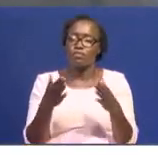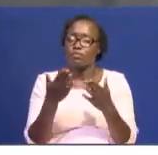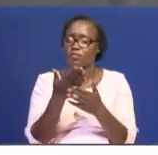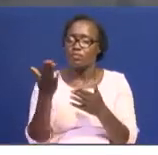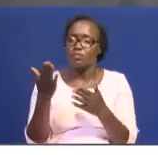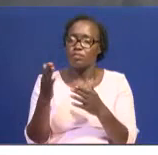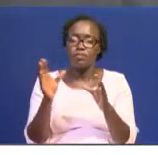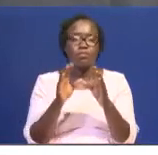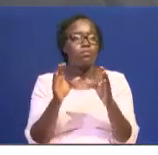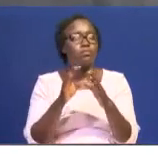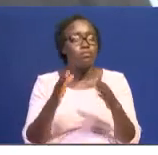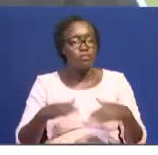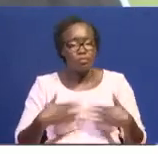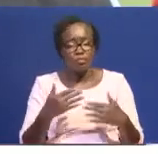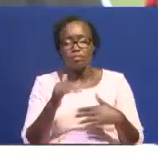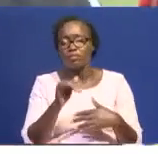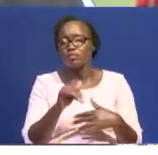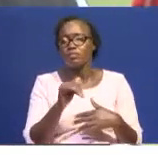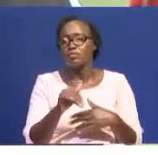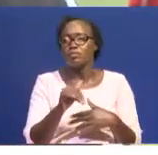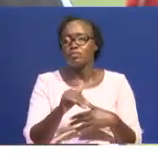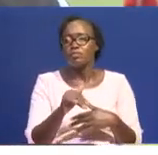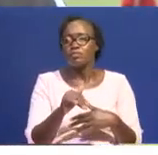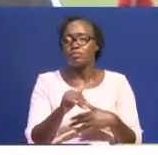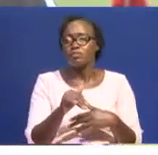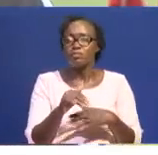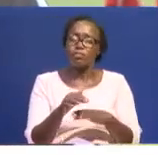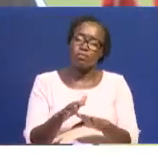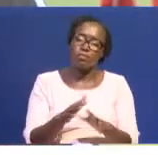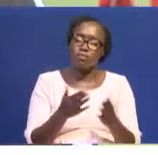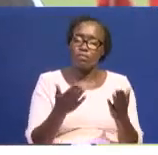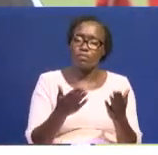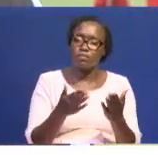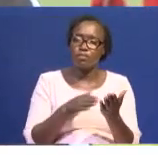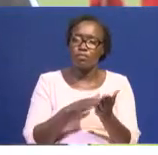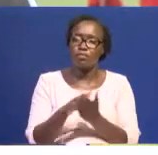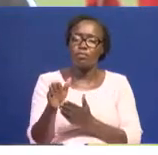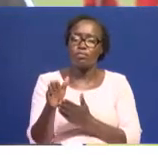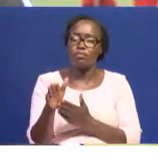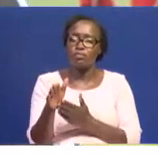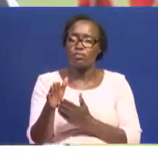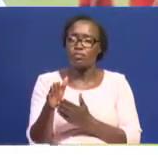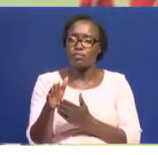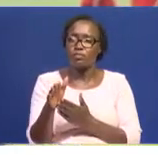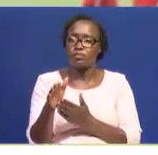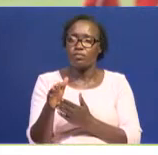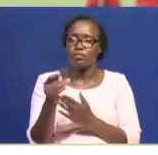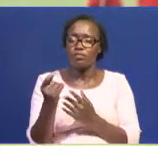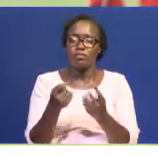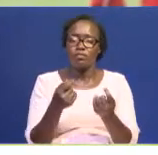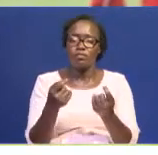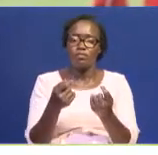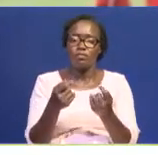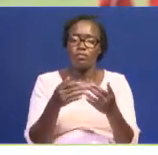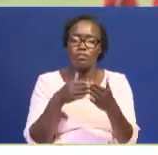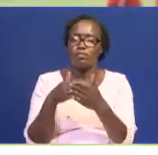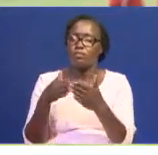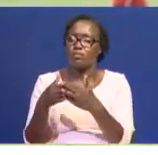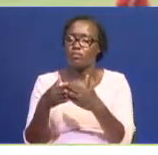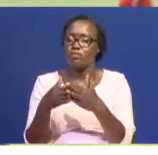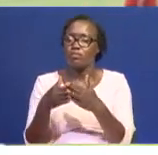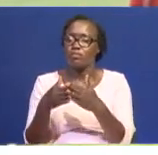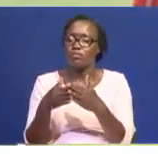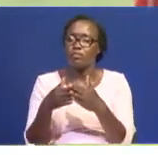coaches are happy that we are running on a slightly flat course with a few obstacles,